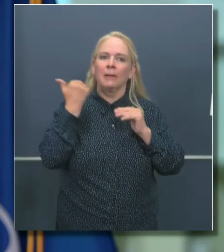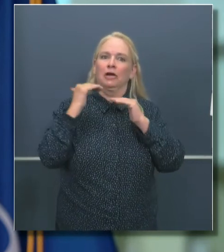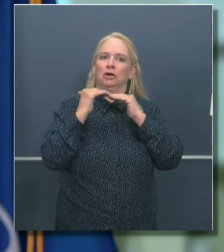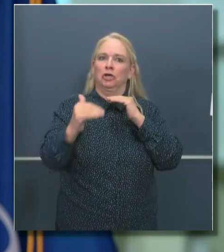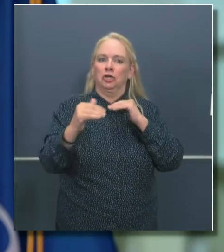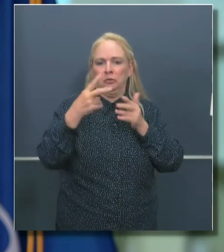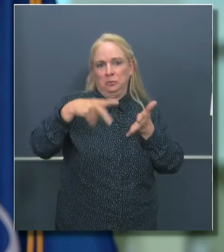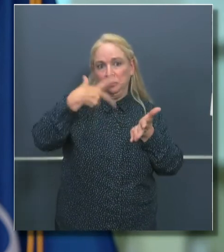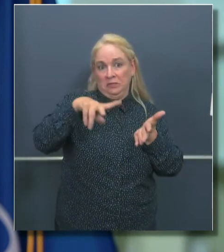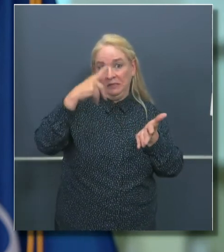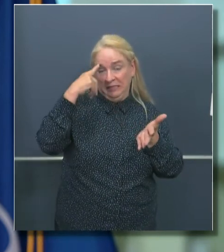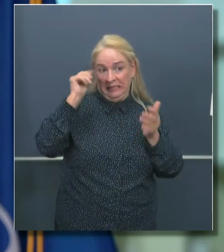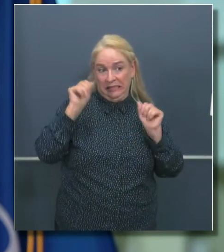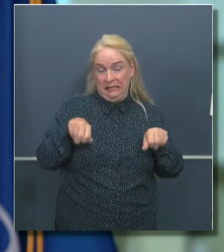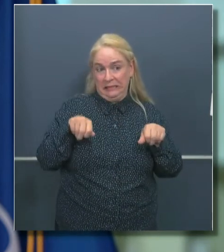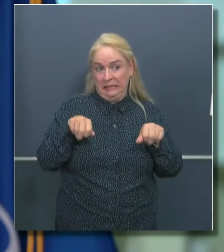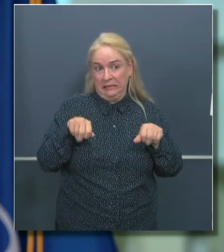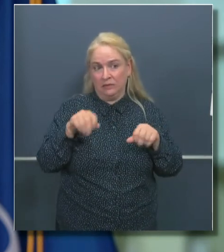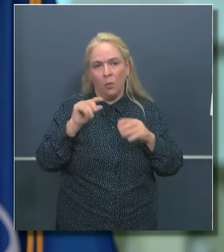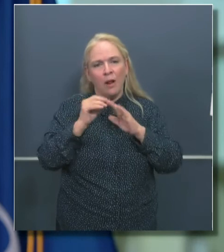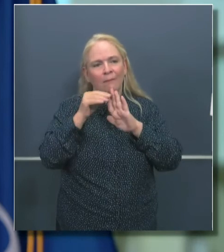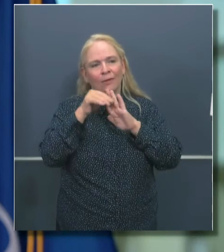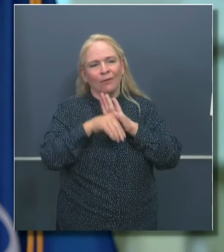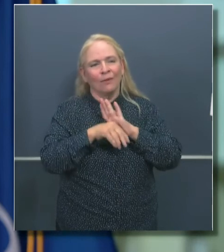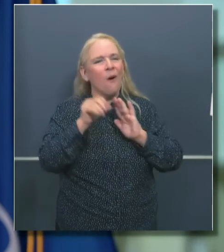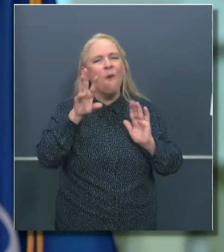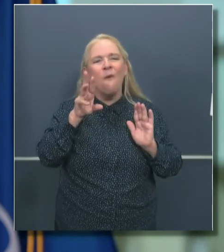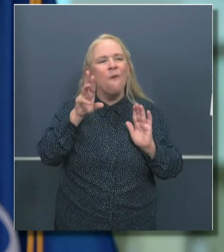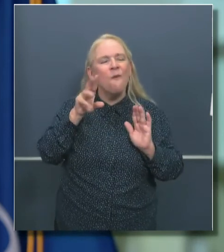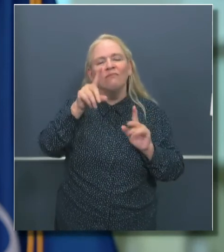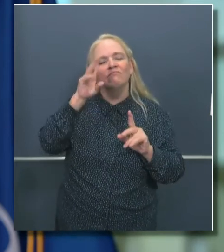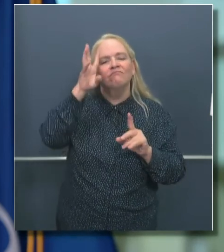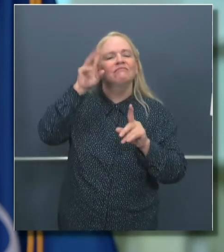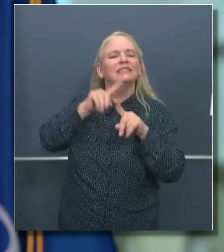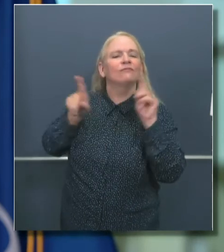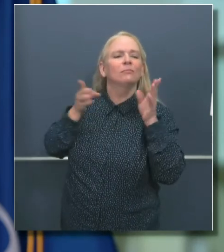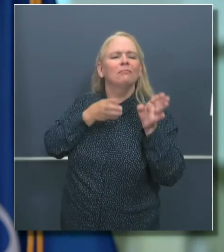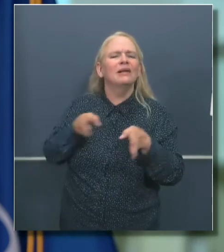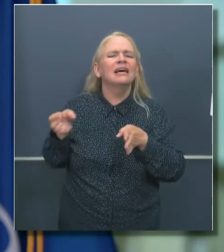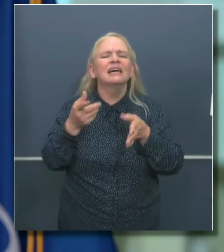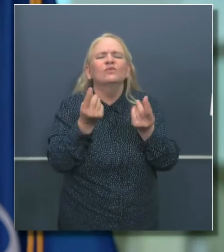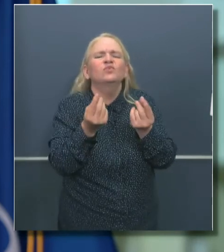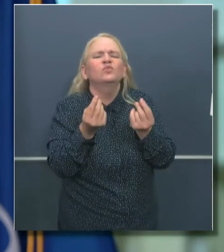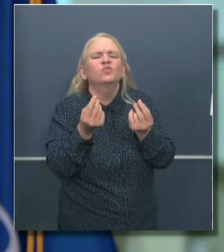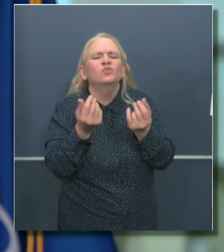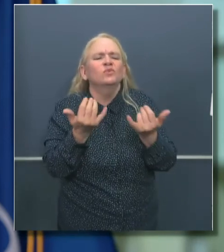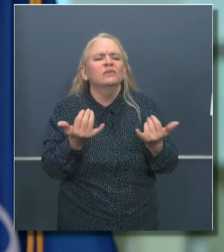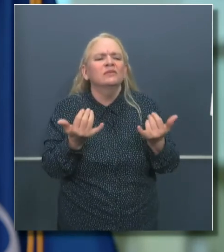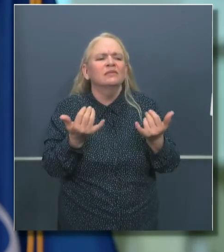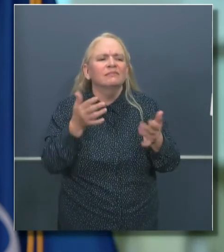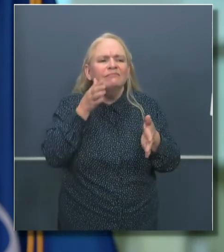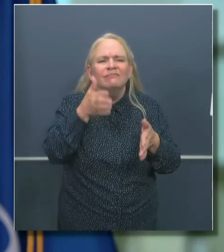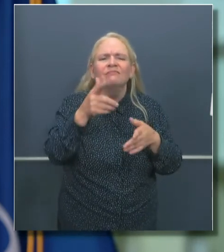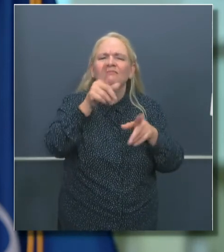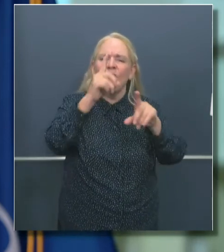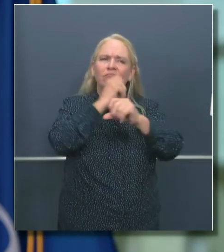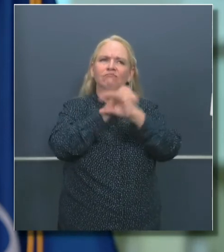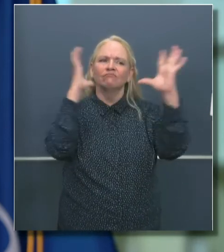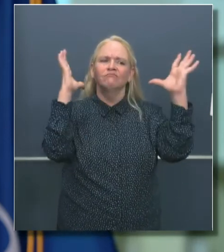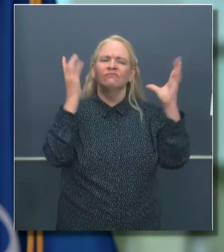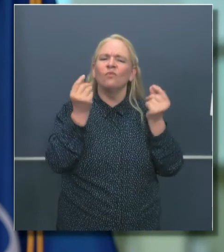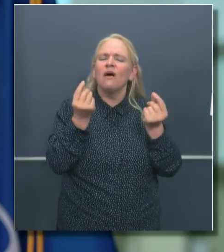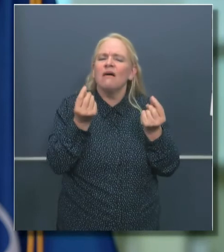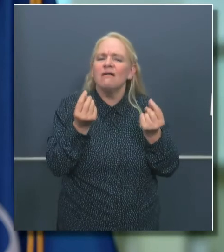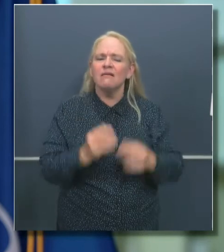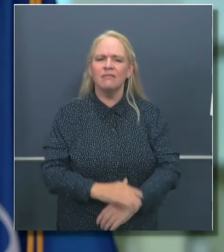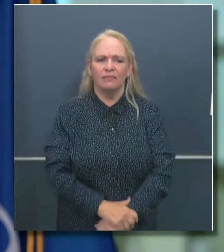again? Have you developed a different strategy around that? No, I appreciate that question. It's a good question, and I hope you'll see represented in